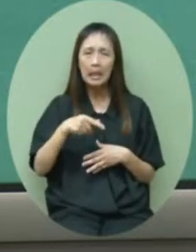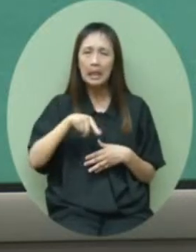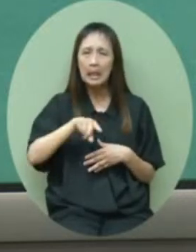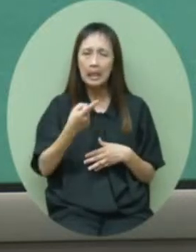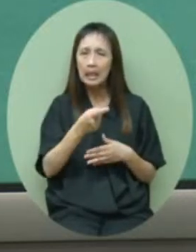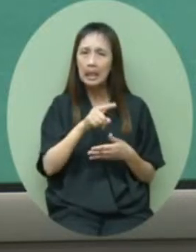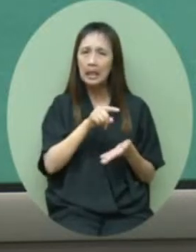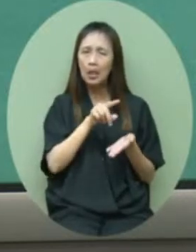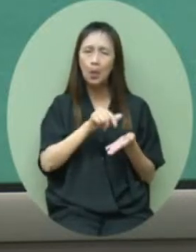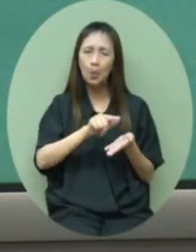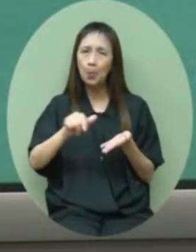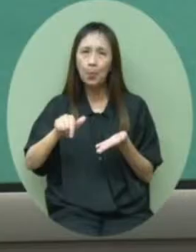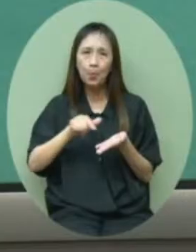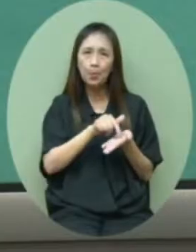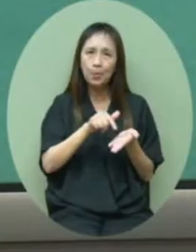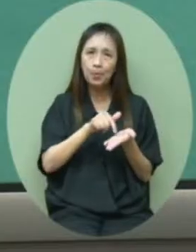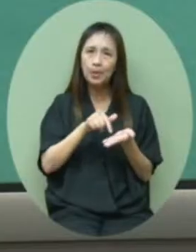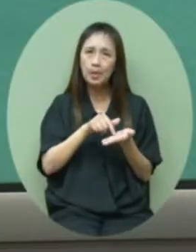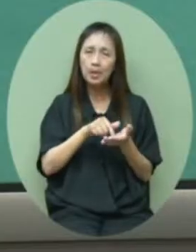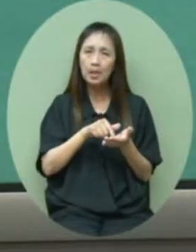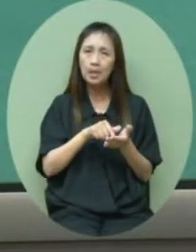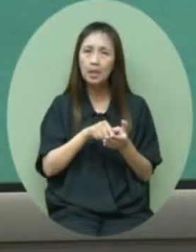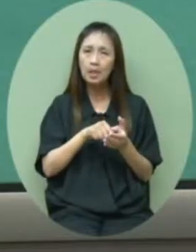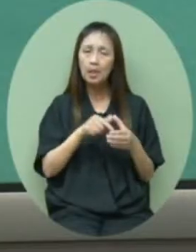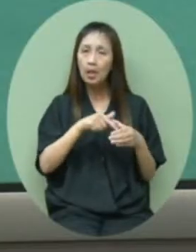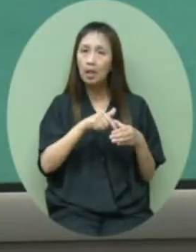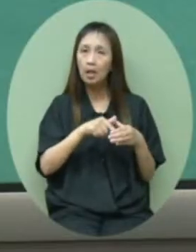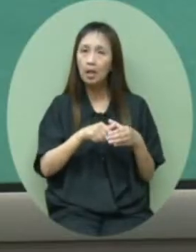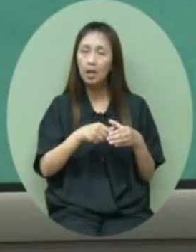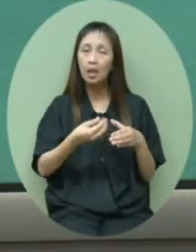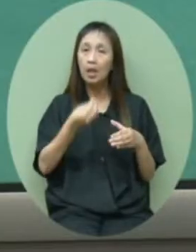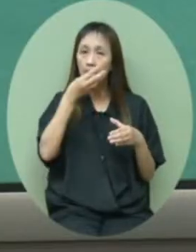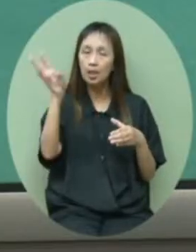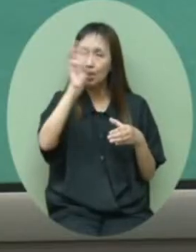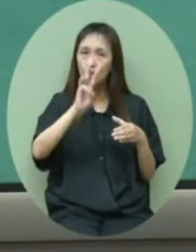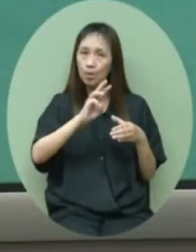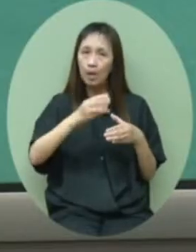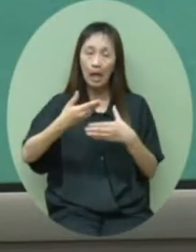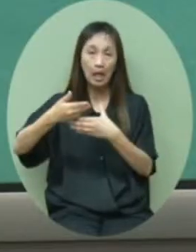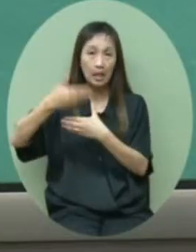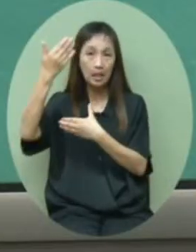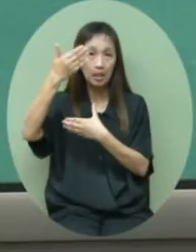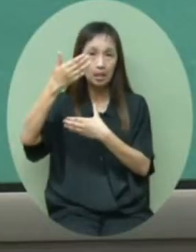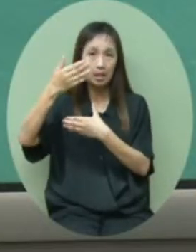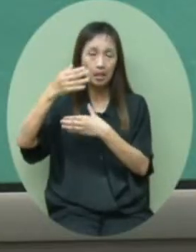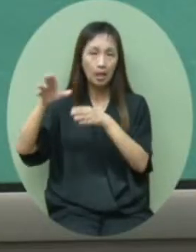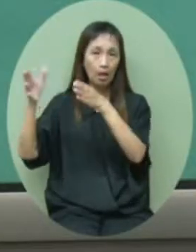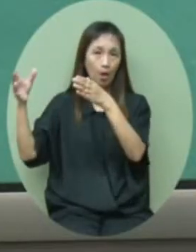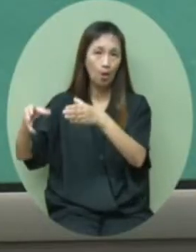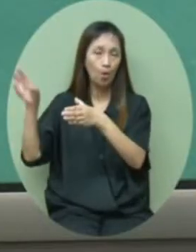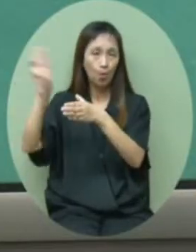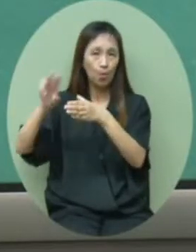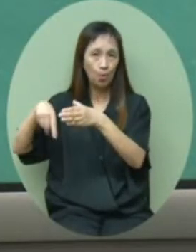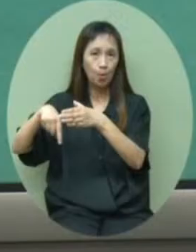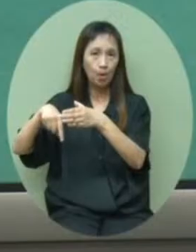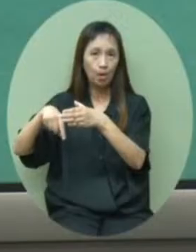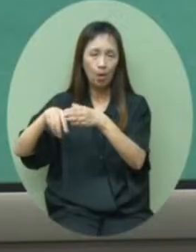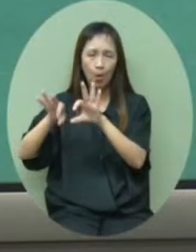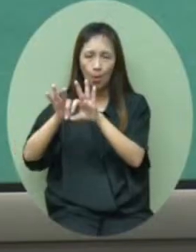into the building. In other words, in the same building, we're seeing a lot of households saying the water